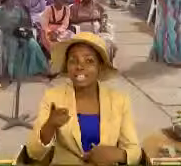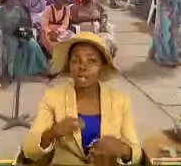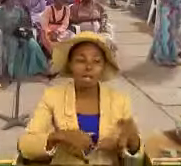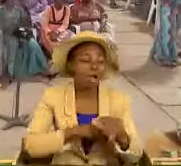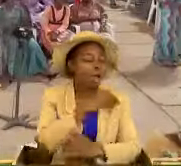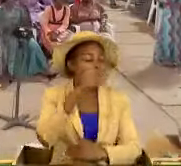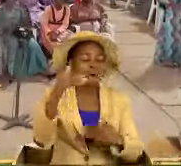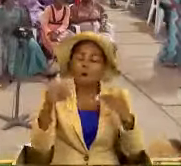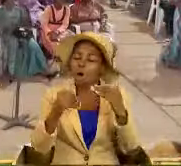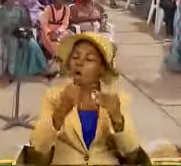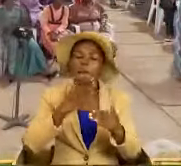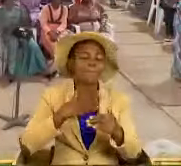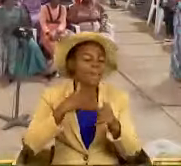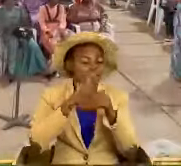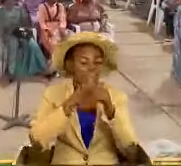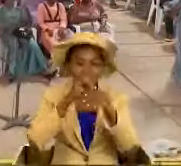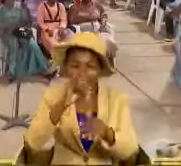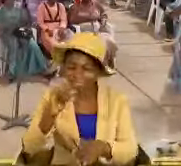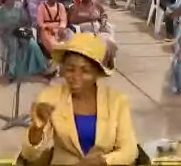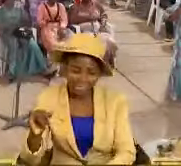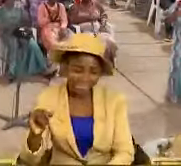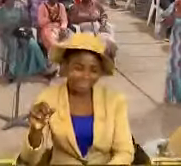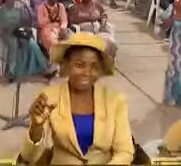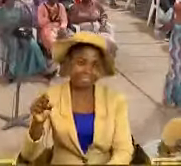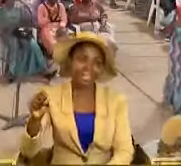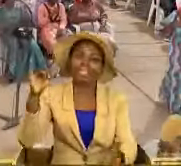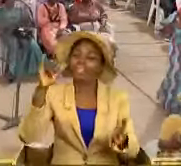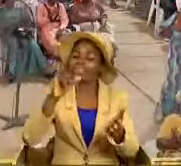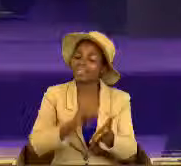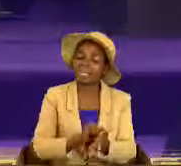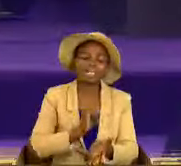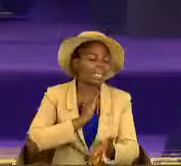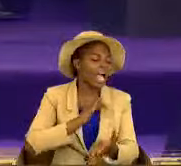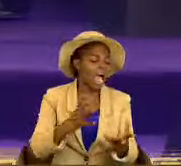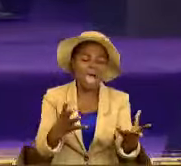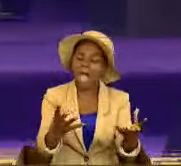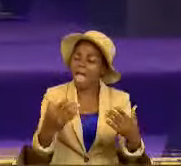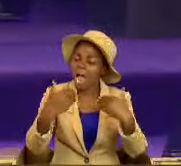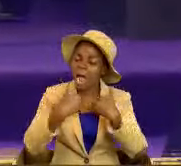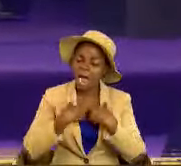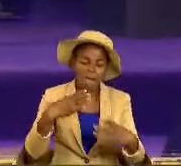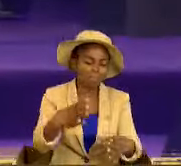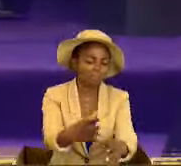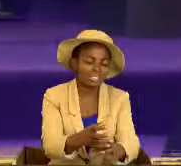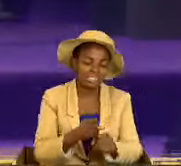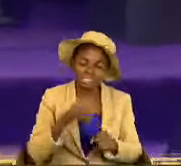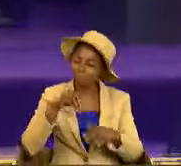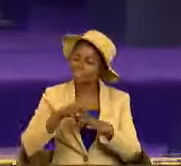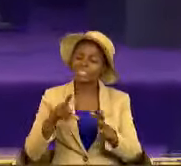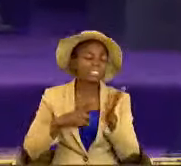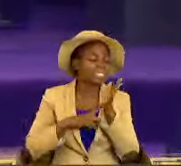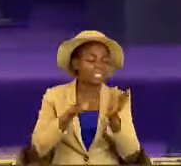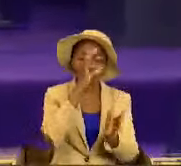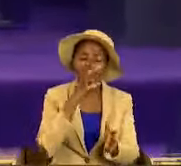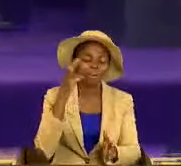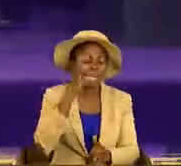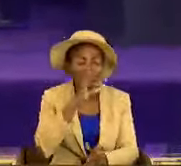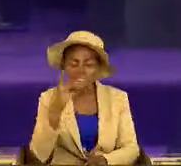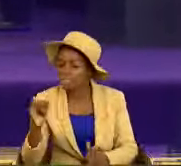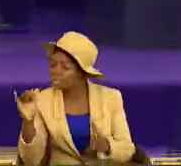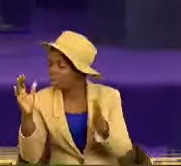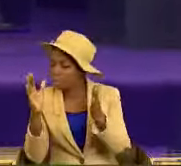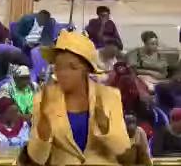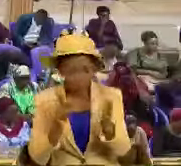my blessings that I have received in this fasting program shall